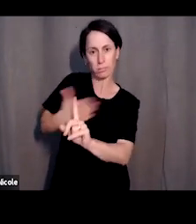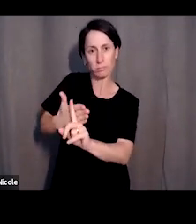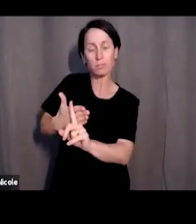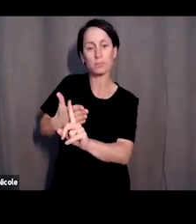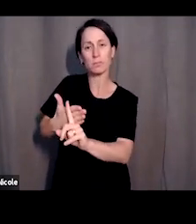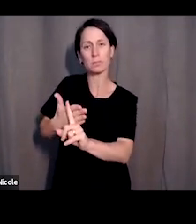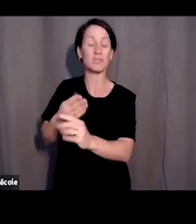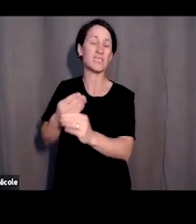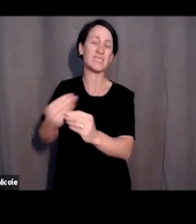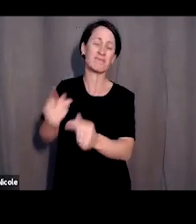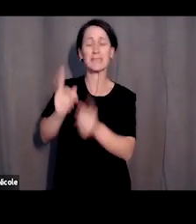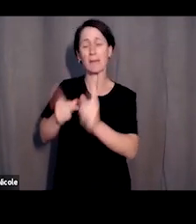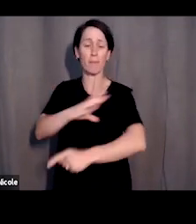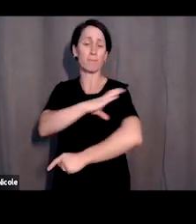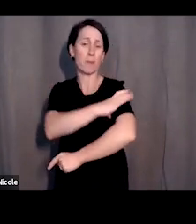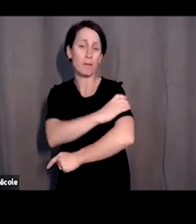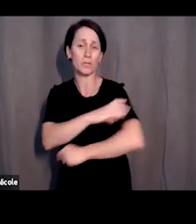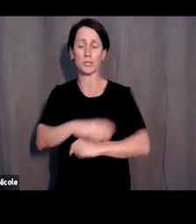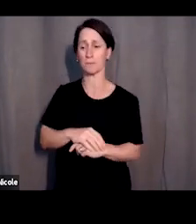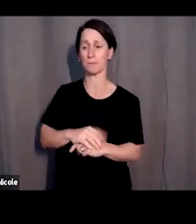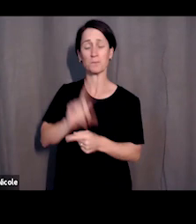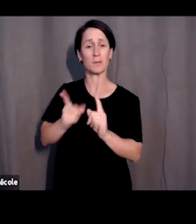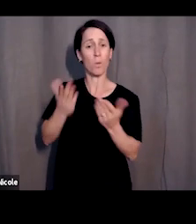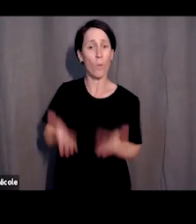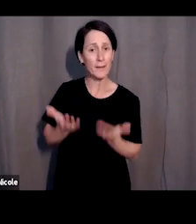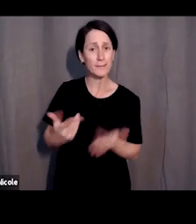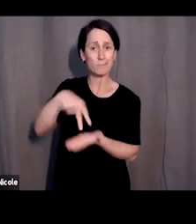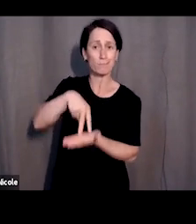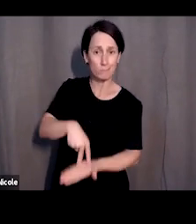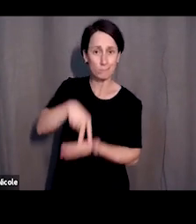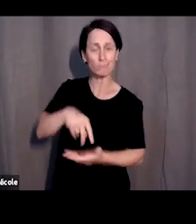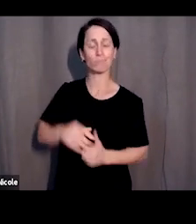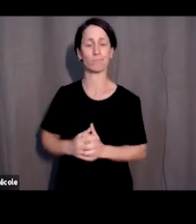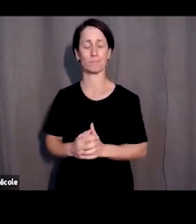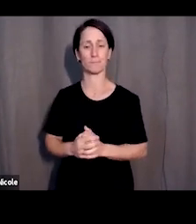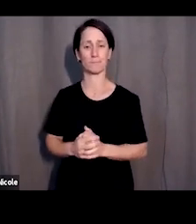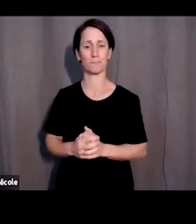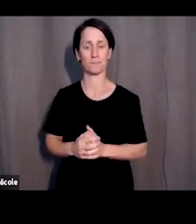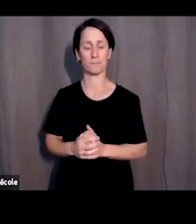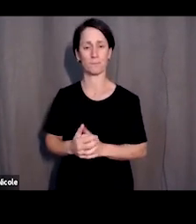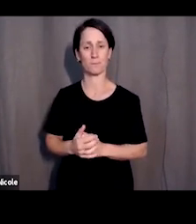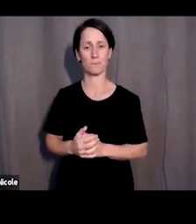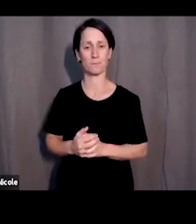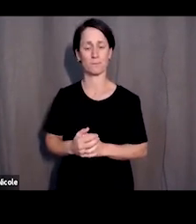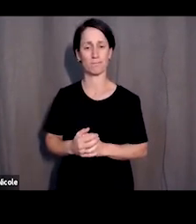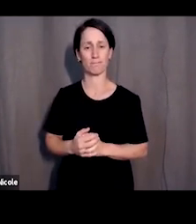taking their blood pressure, weighing them and so on. But there was much more